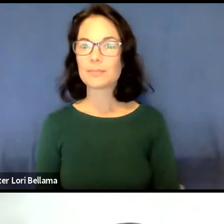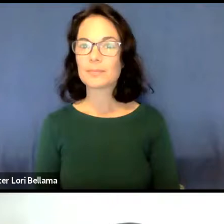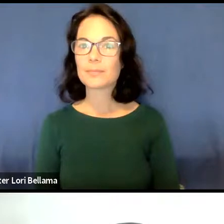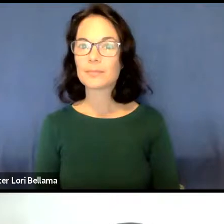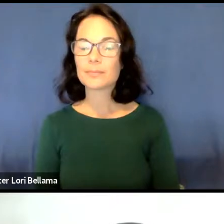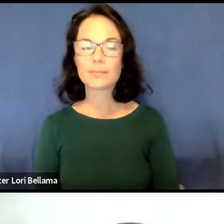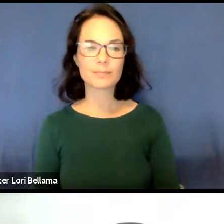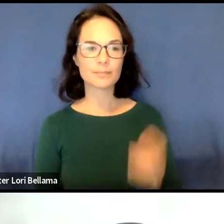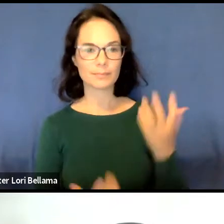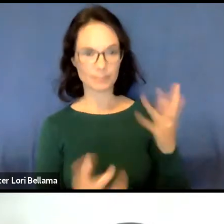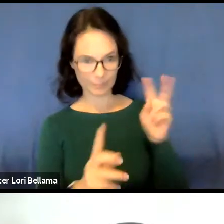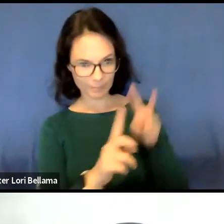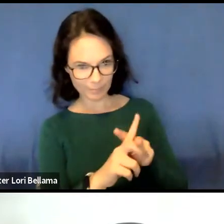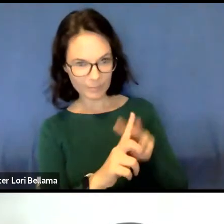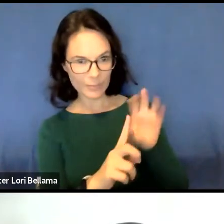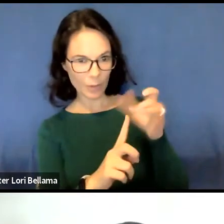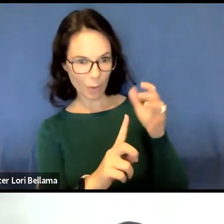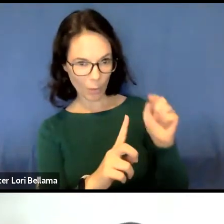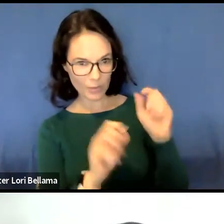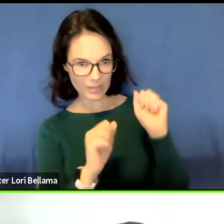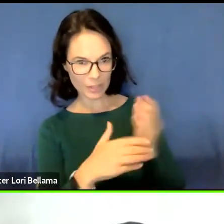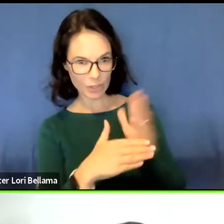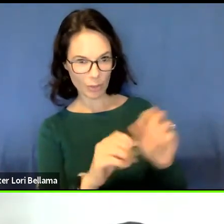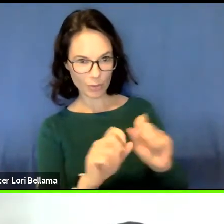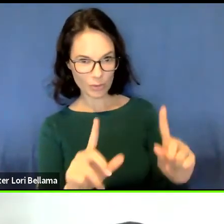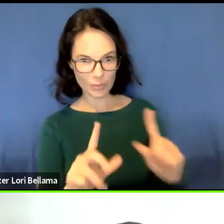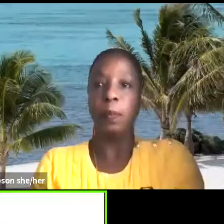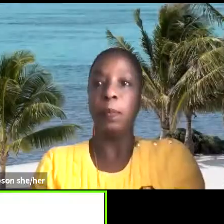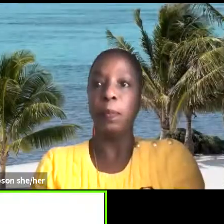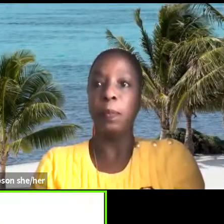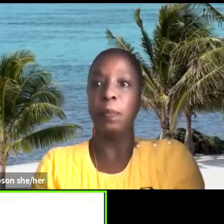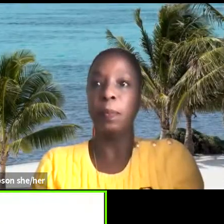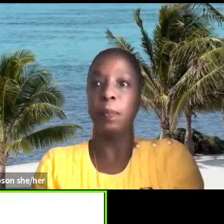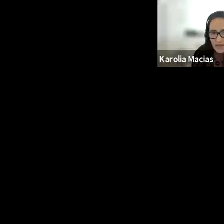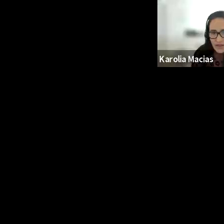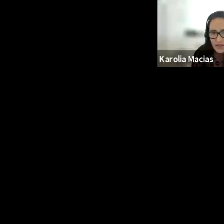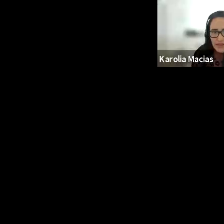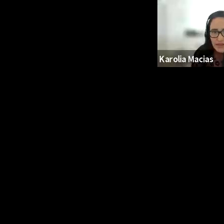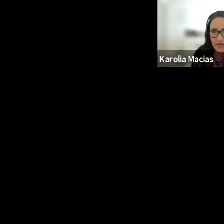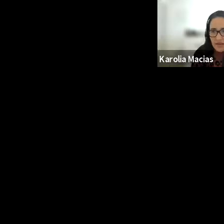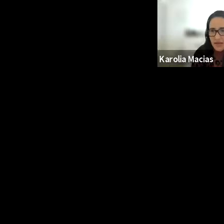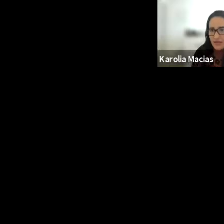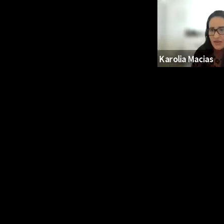Okay, you have it now. Awesome, thank you.